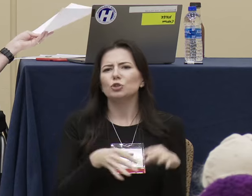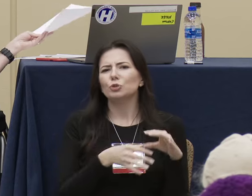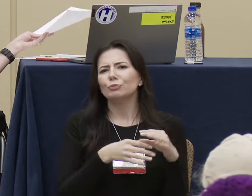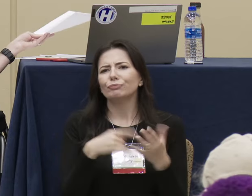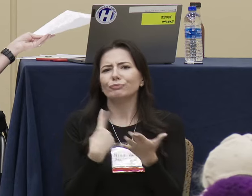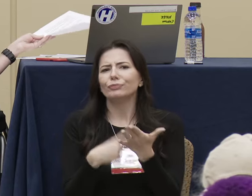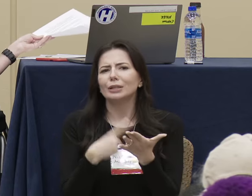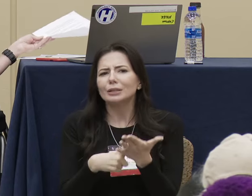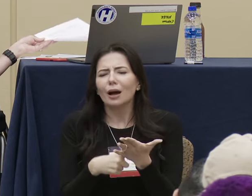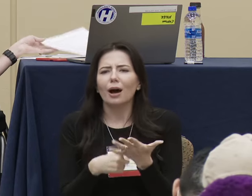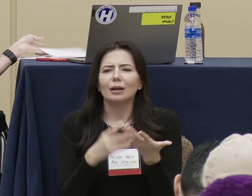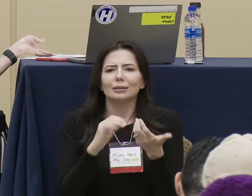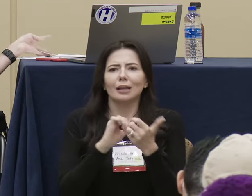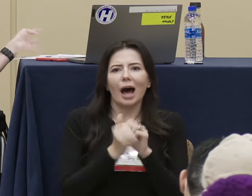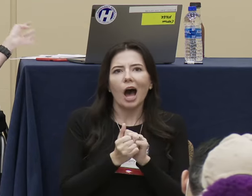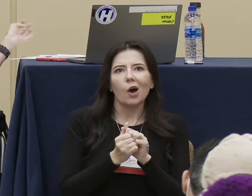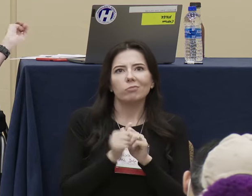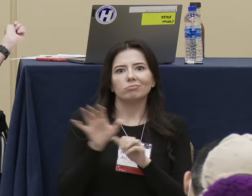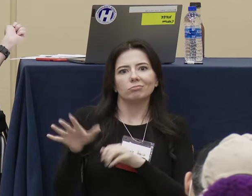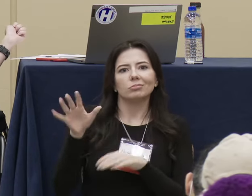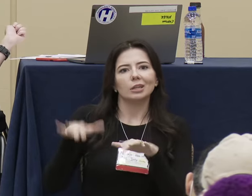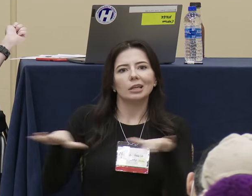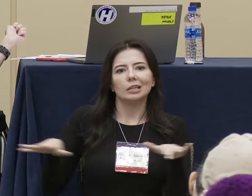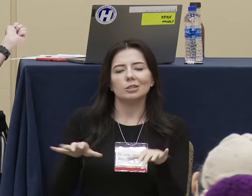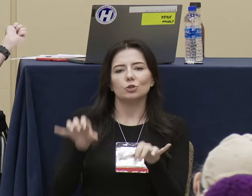institutions. And